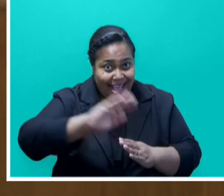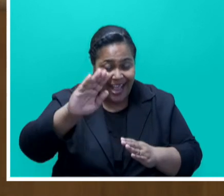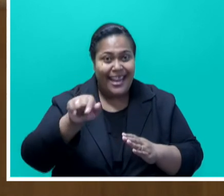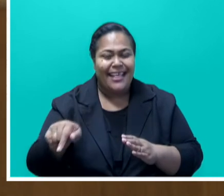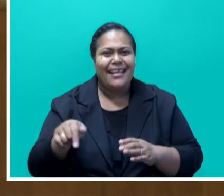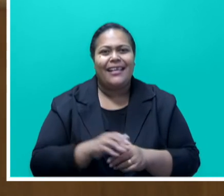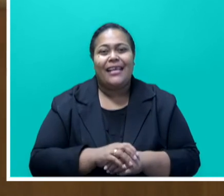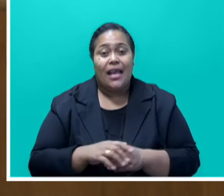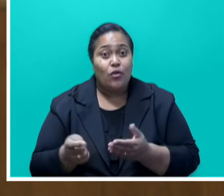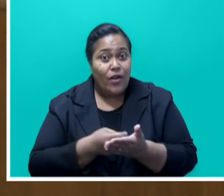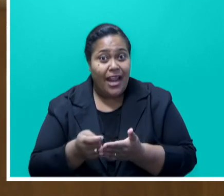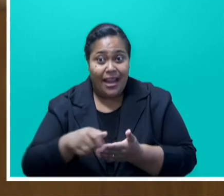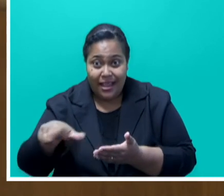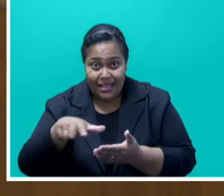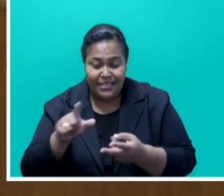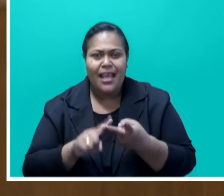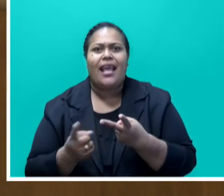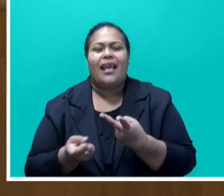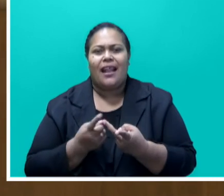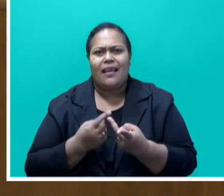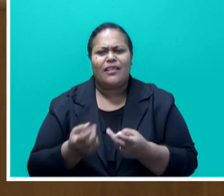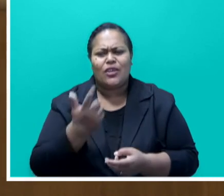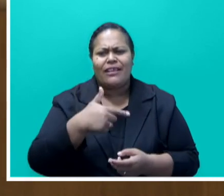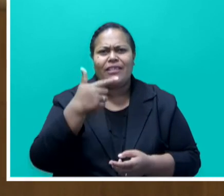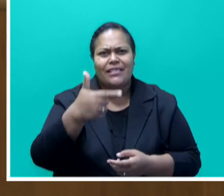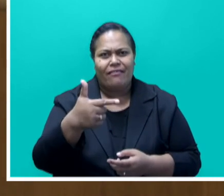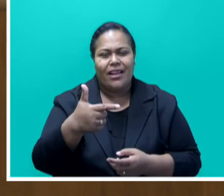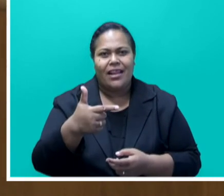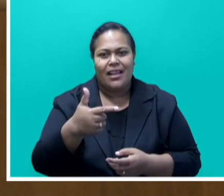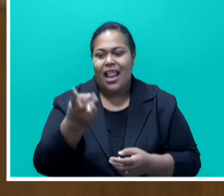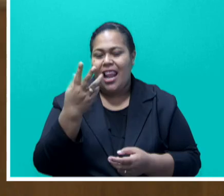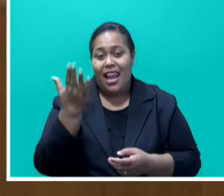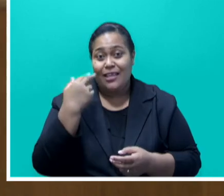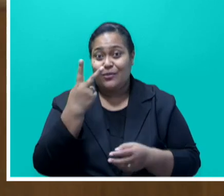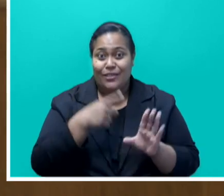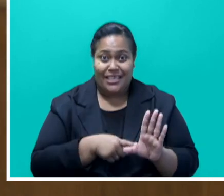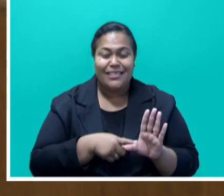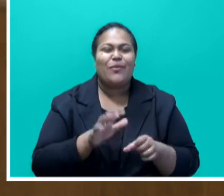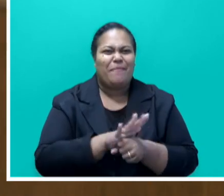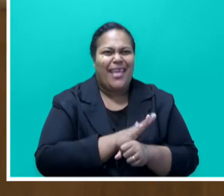77, for the last 2 years, a total of 77 agricultural leases were renewed in